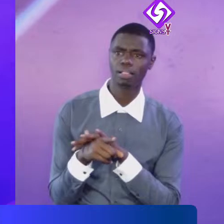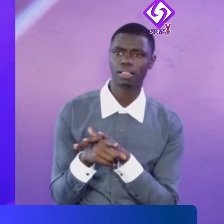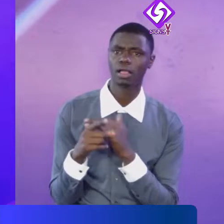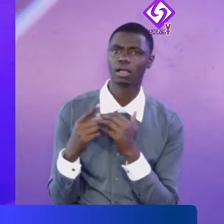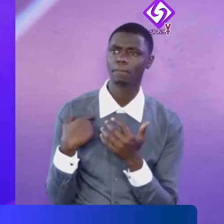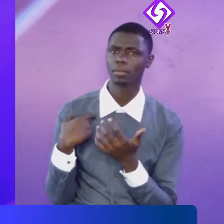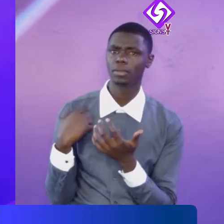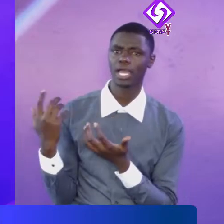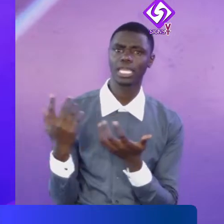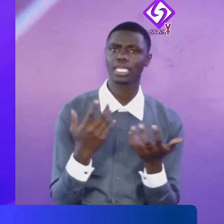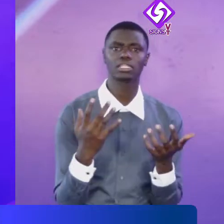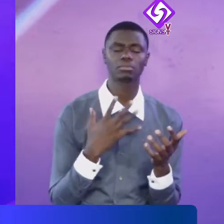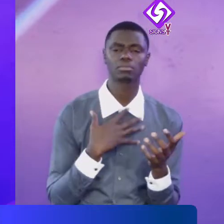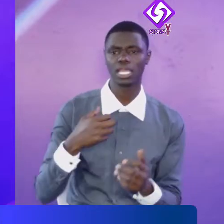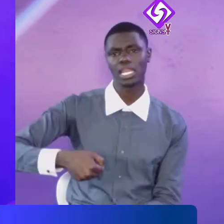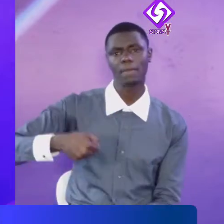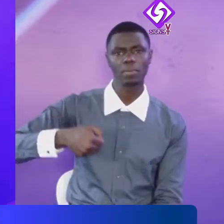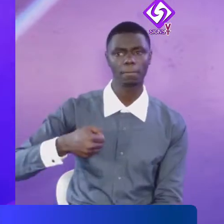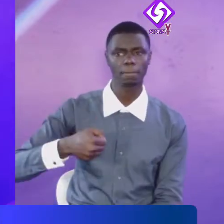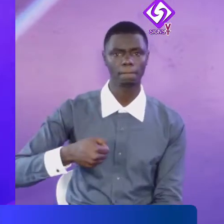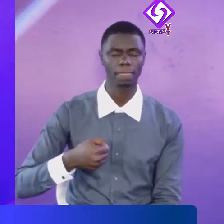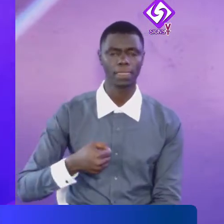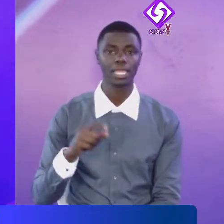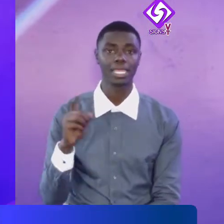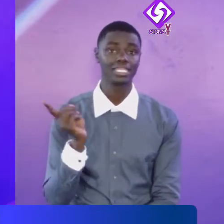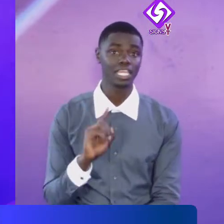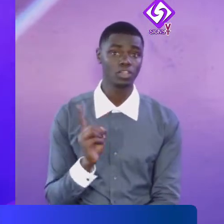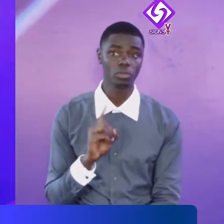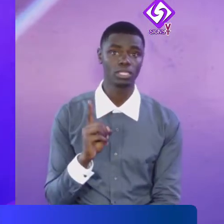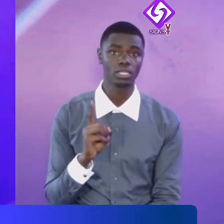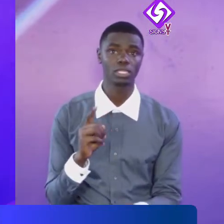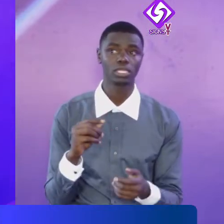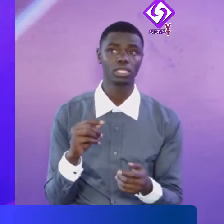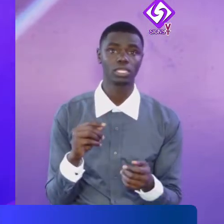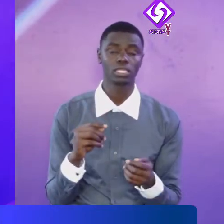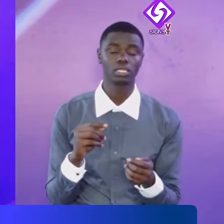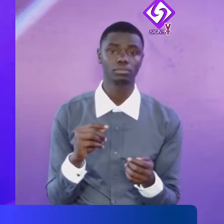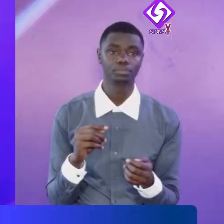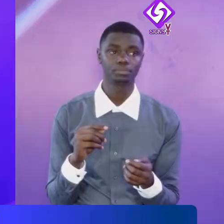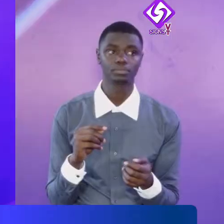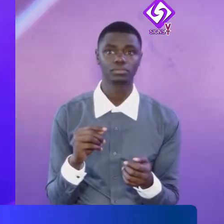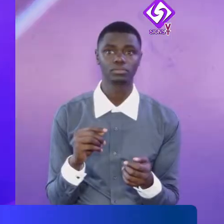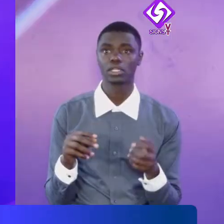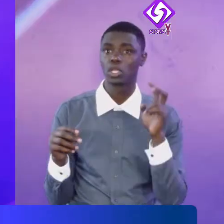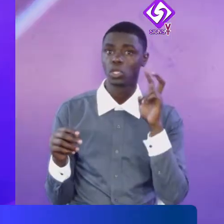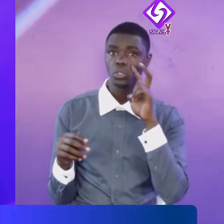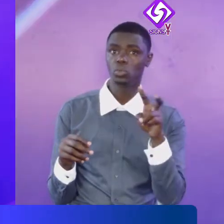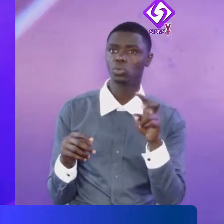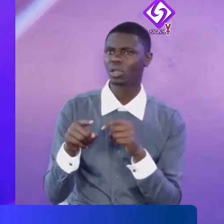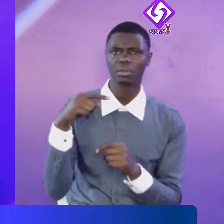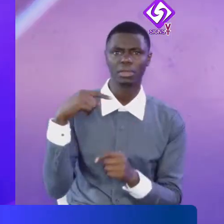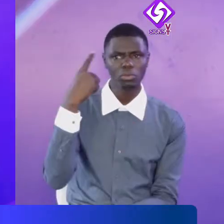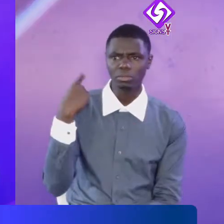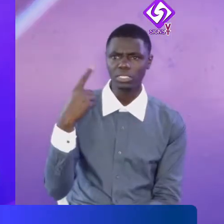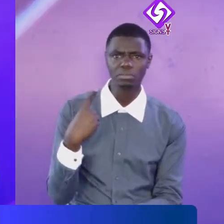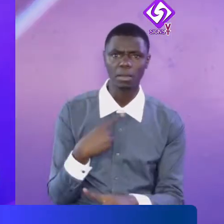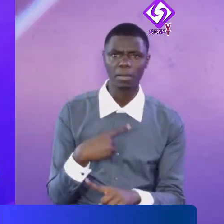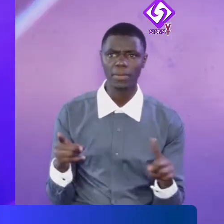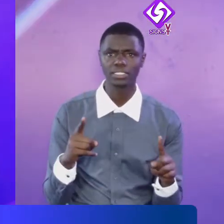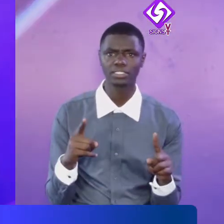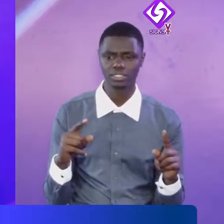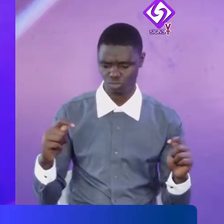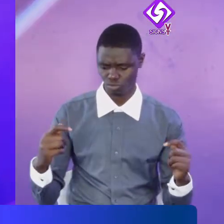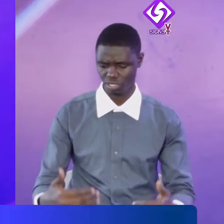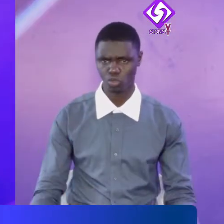them in some polythene paper that looks to come to Mwendazimu. You look like when you're Mwendazimu and you put on some shorts